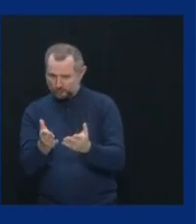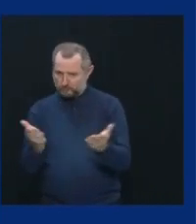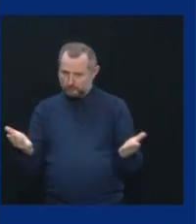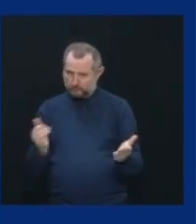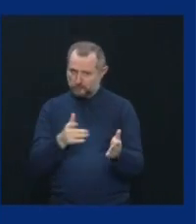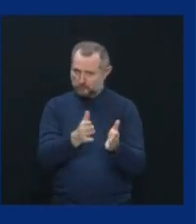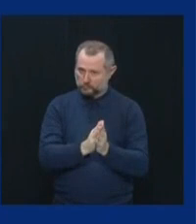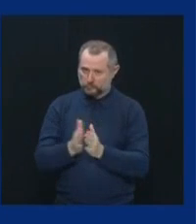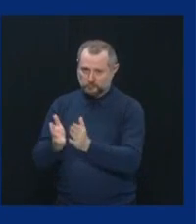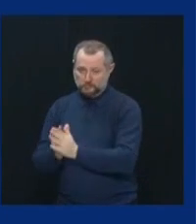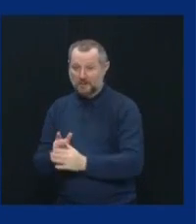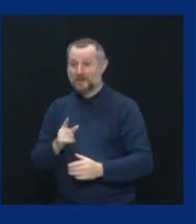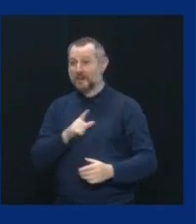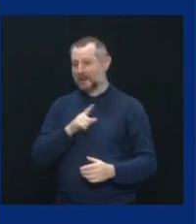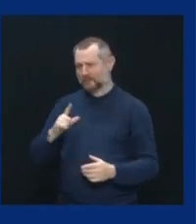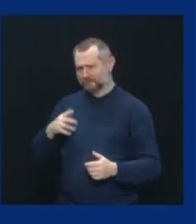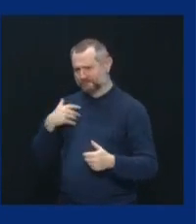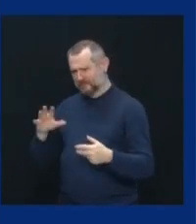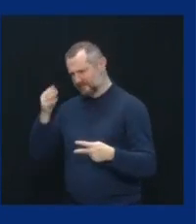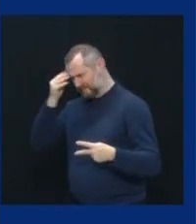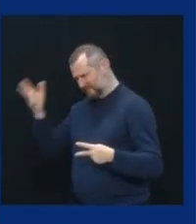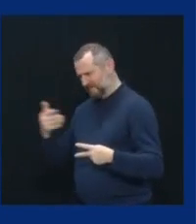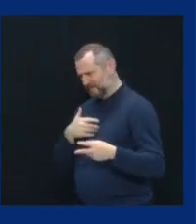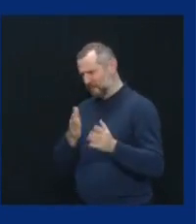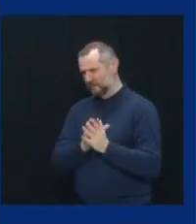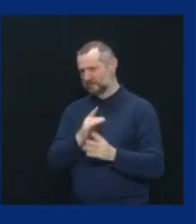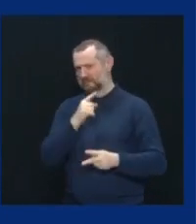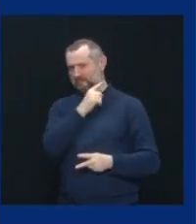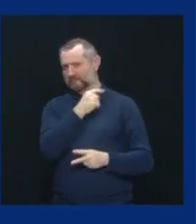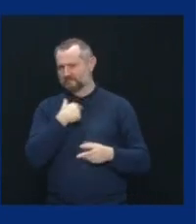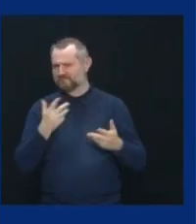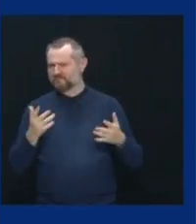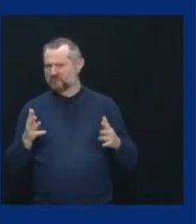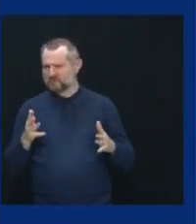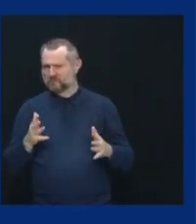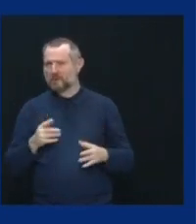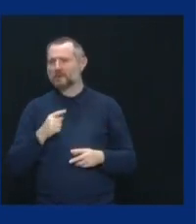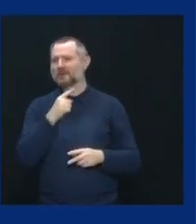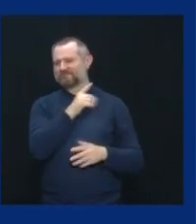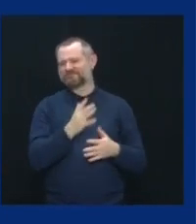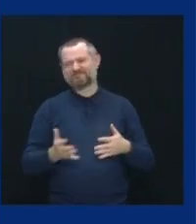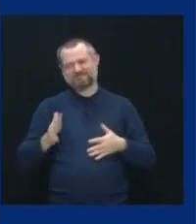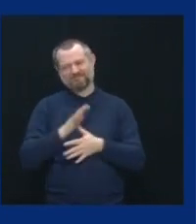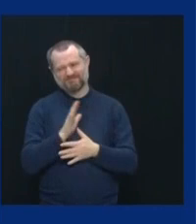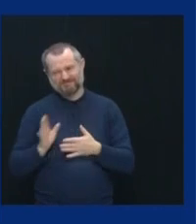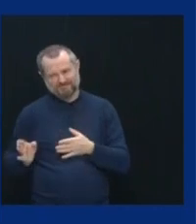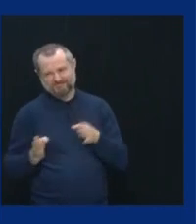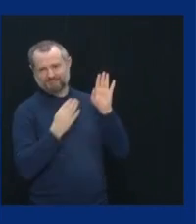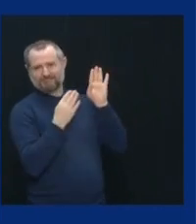told the legislature we had the request. We told them we gave that request precedence.